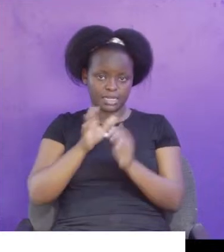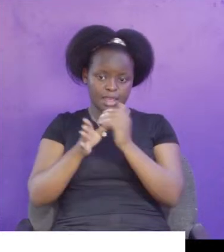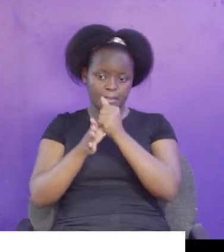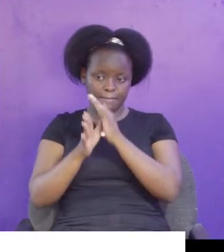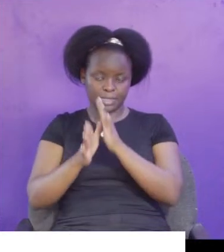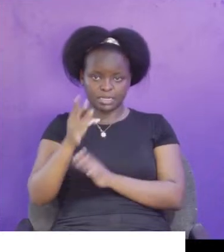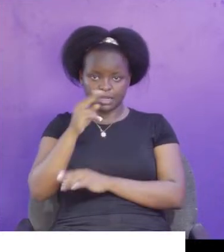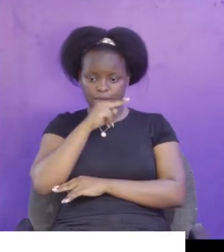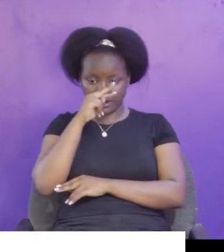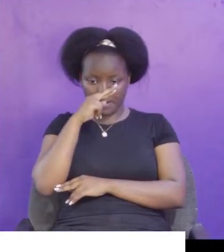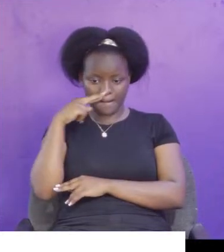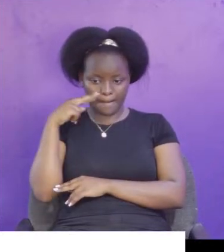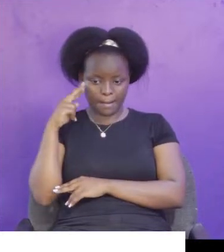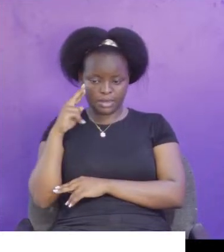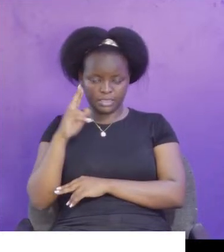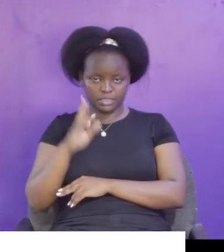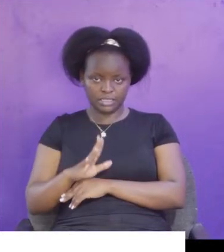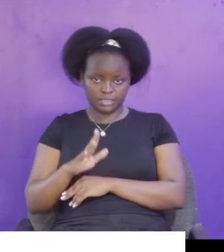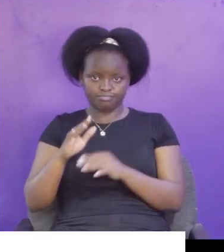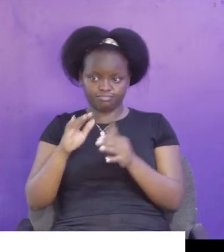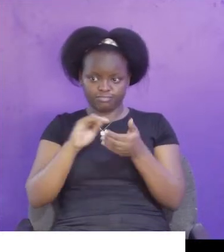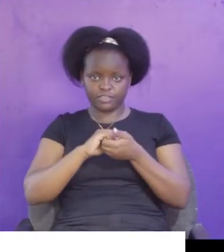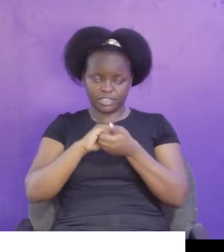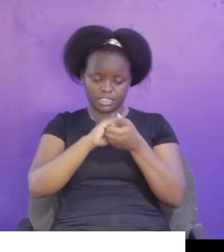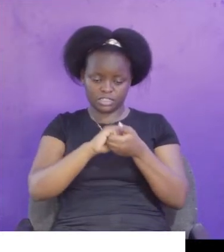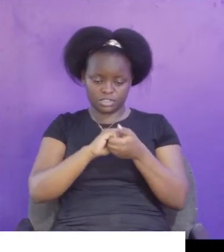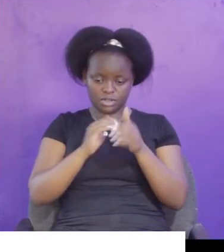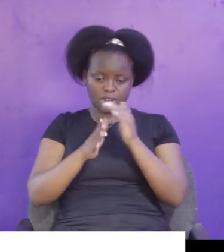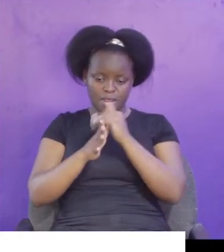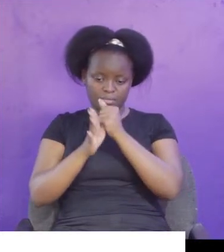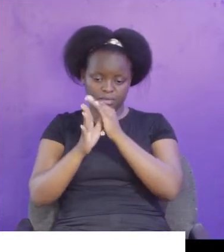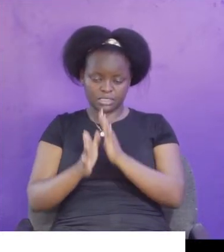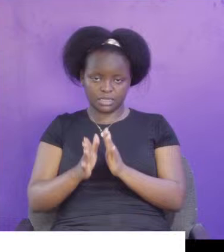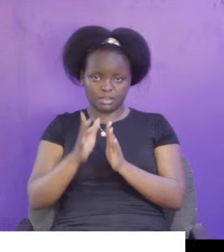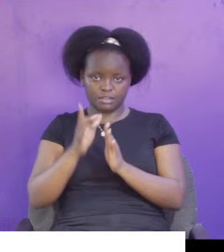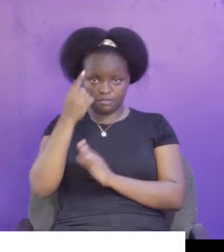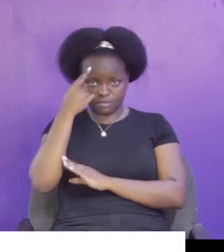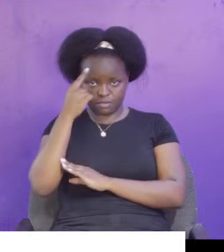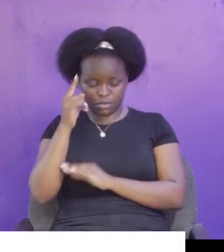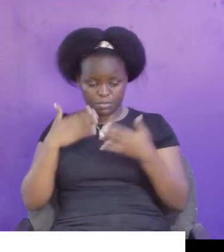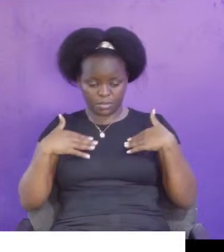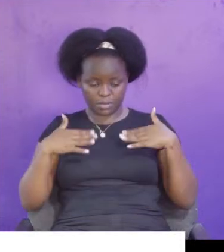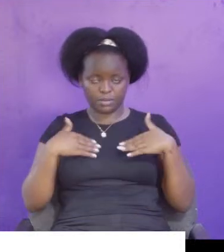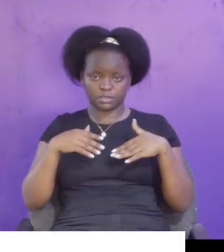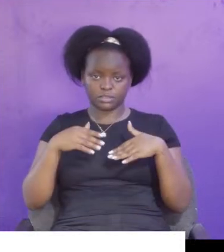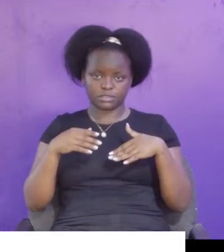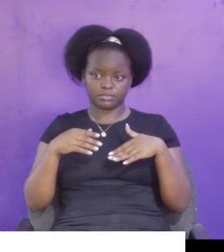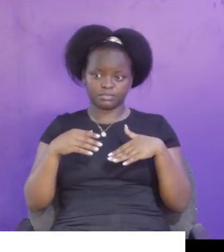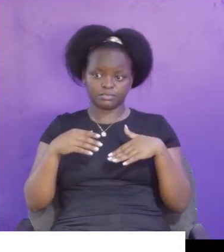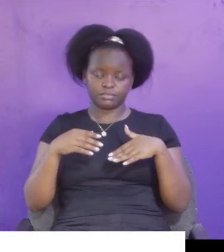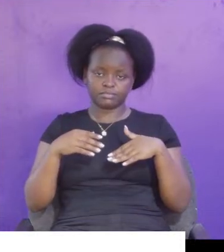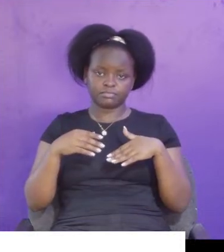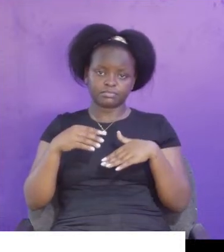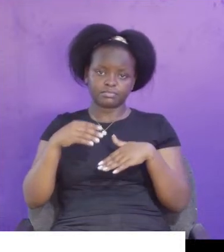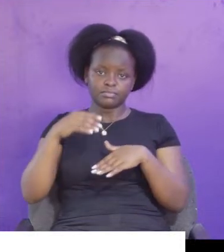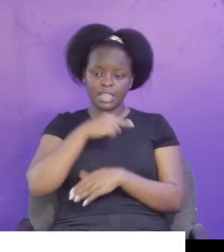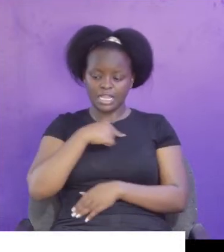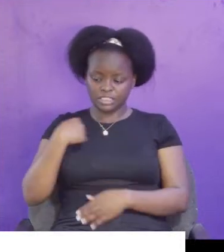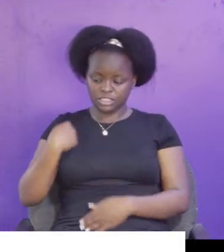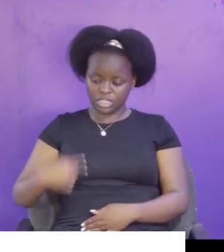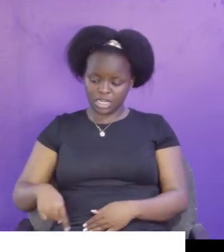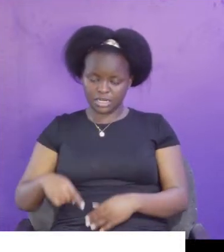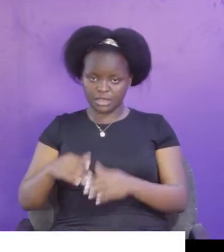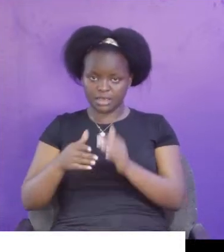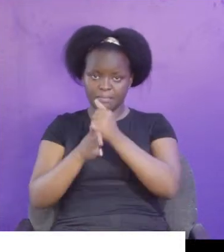Federation, the Ambassador of the People's Republic of China, the Ambassador of the